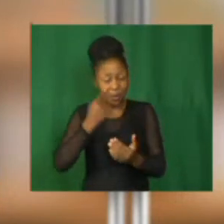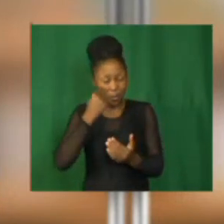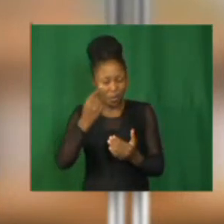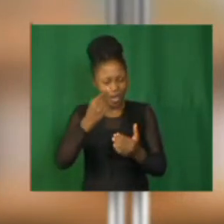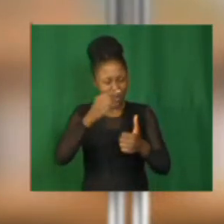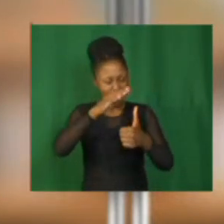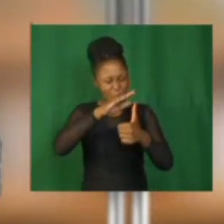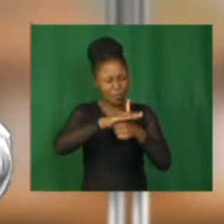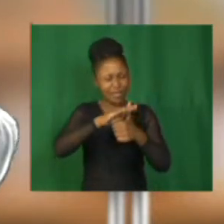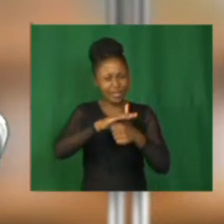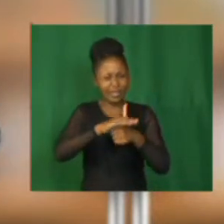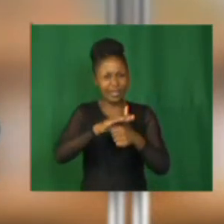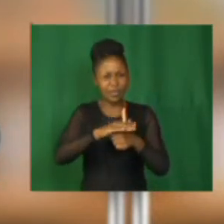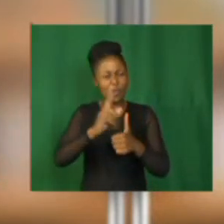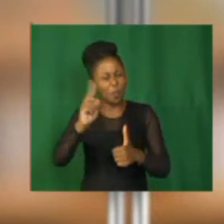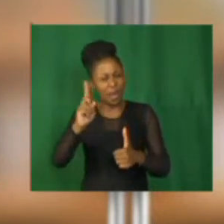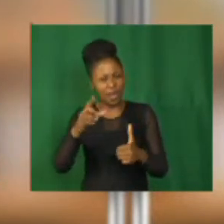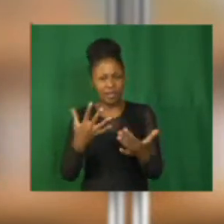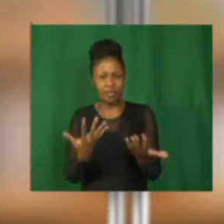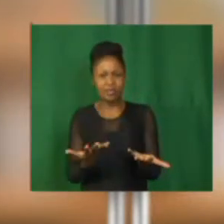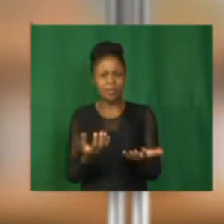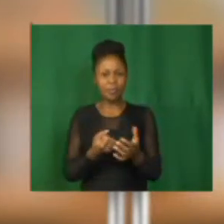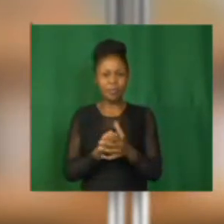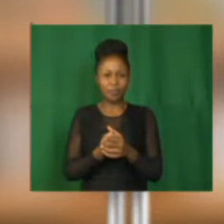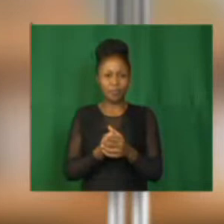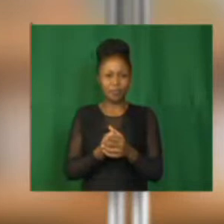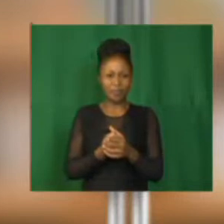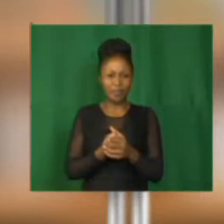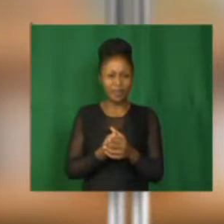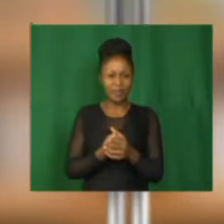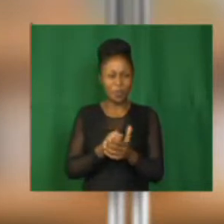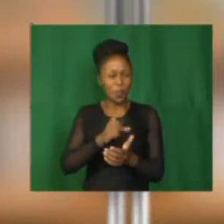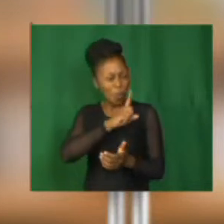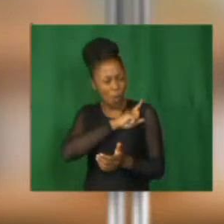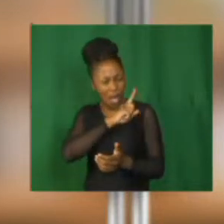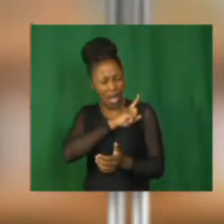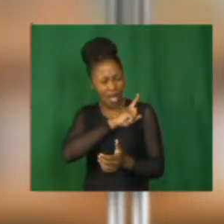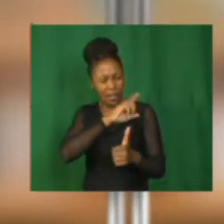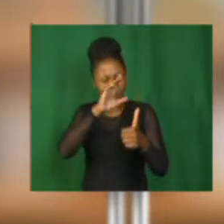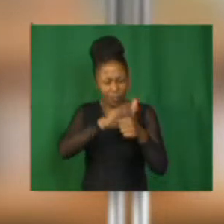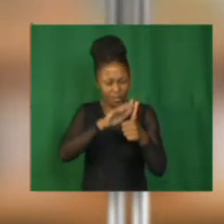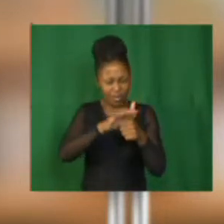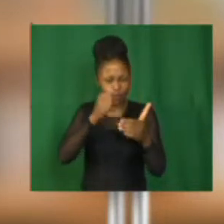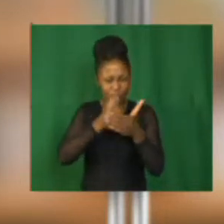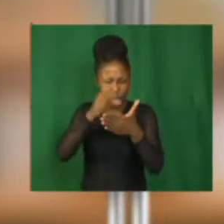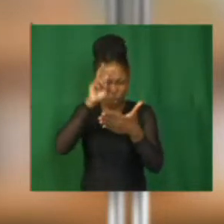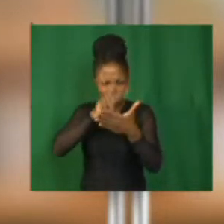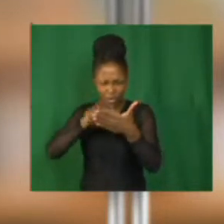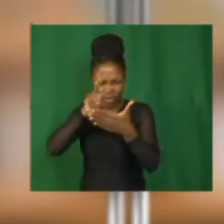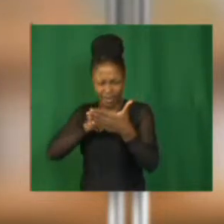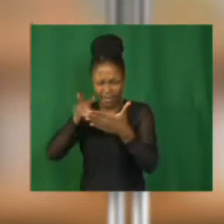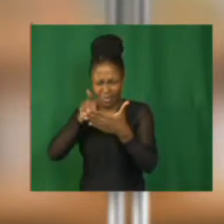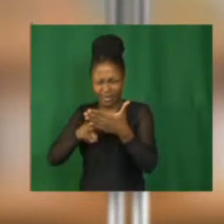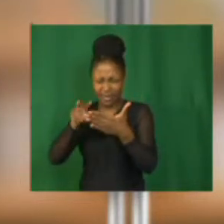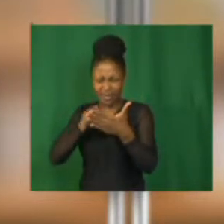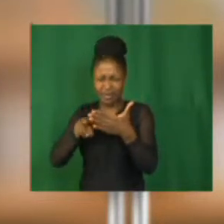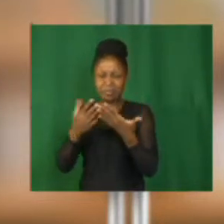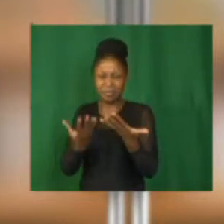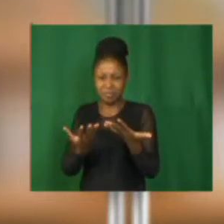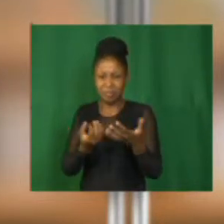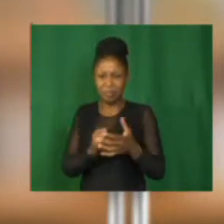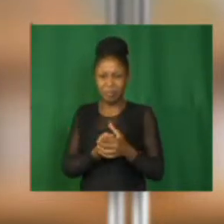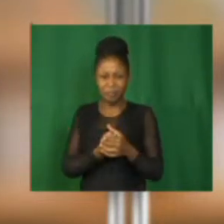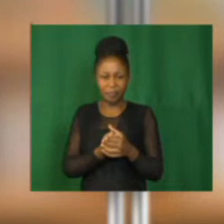most people are asking, why exactly do we have to do a reading comprehension? There is a reason why. Reading comprehension is